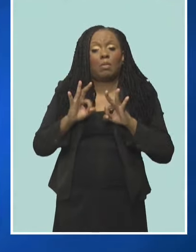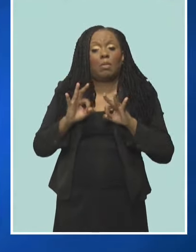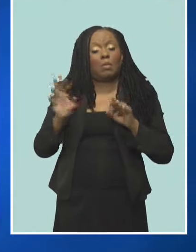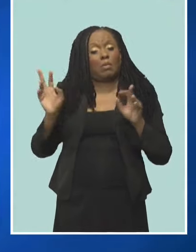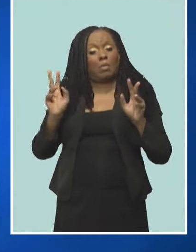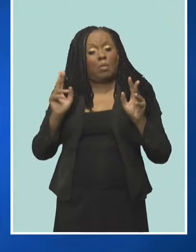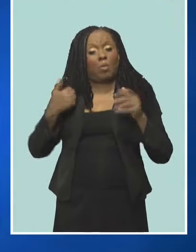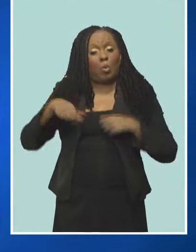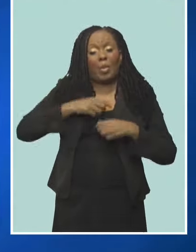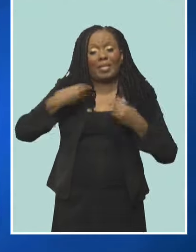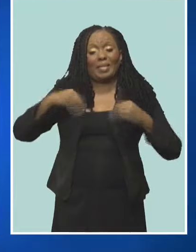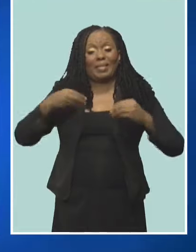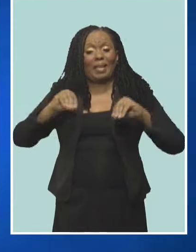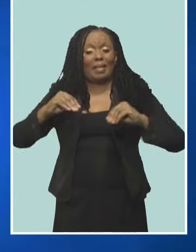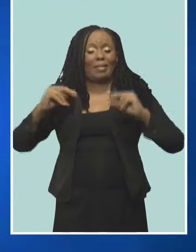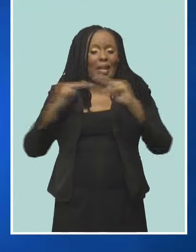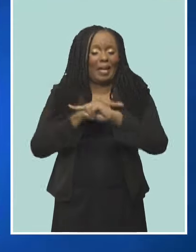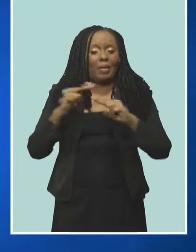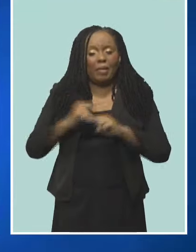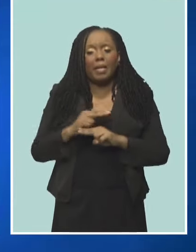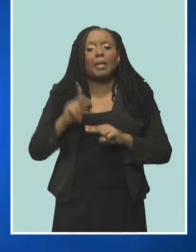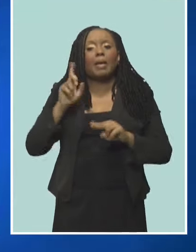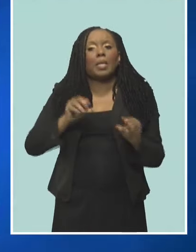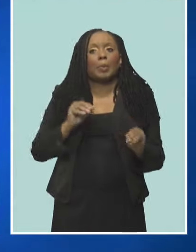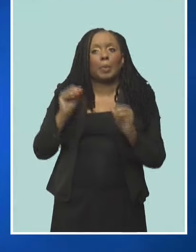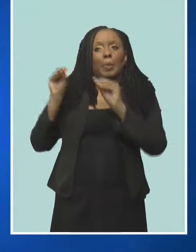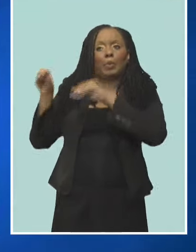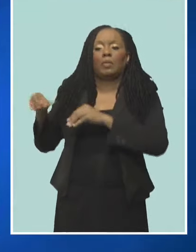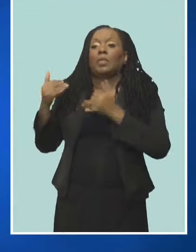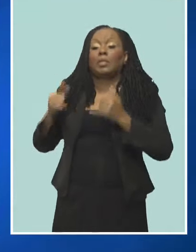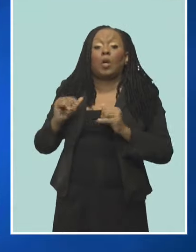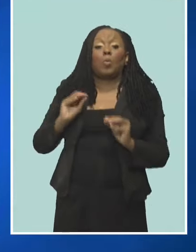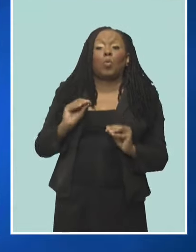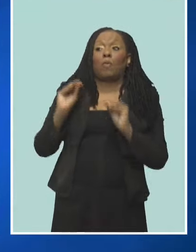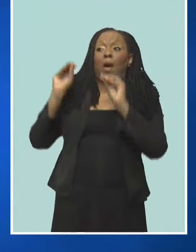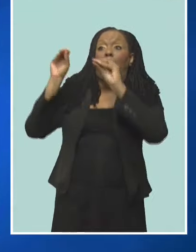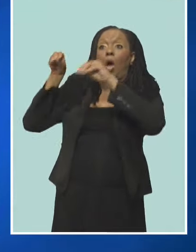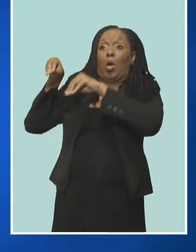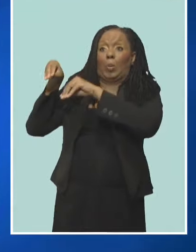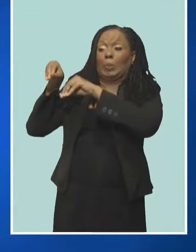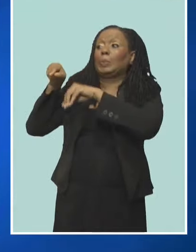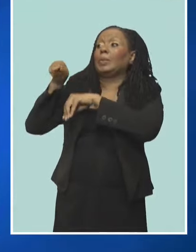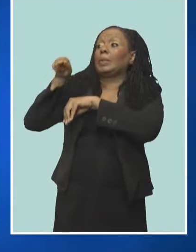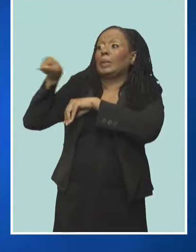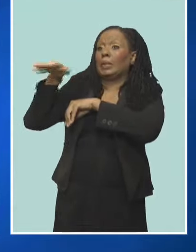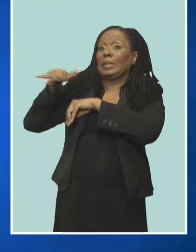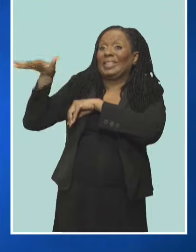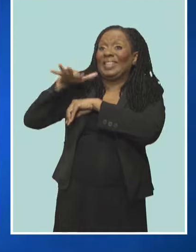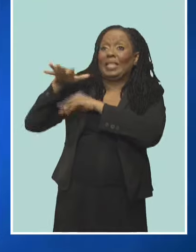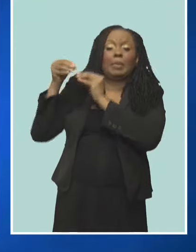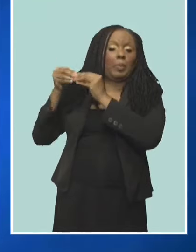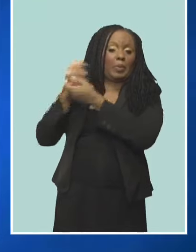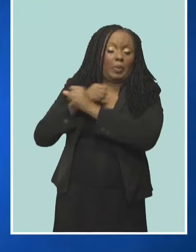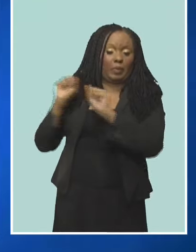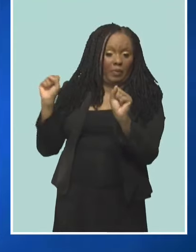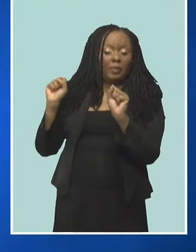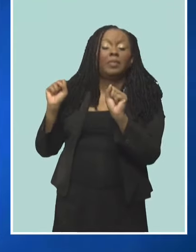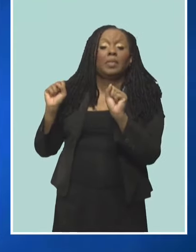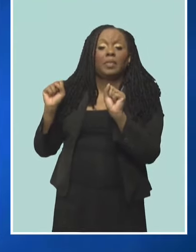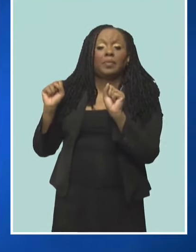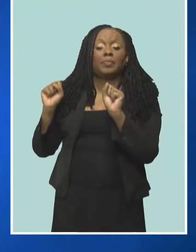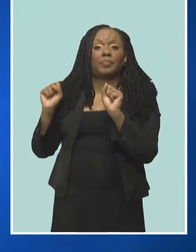that an accident can occur at any time. But once we have them up here now where we know that this is a safer area, then we are now in the